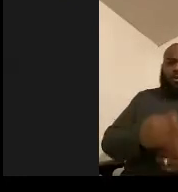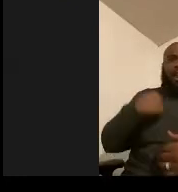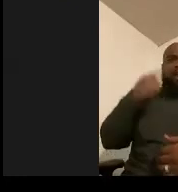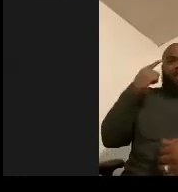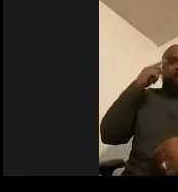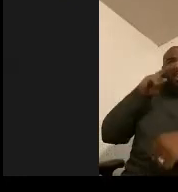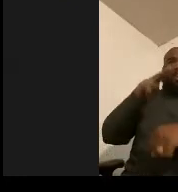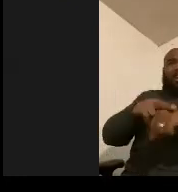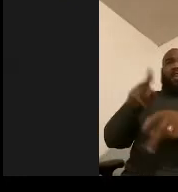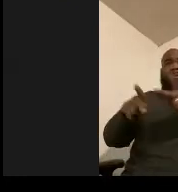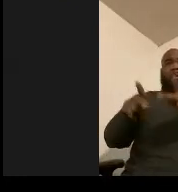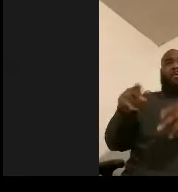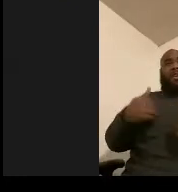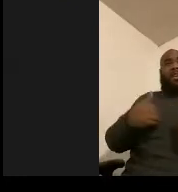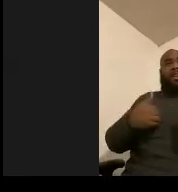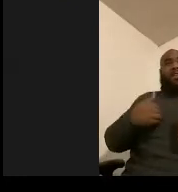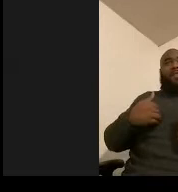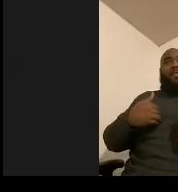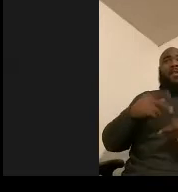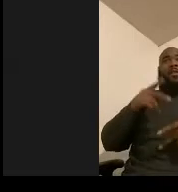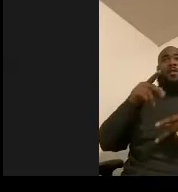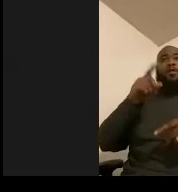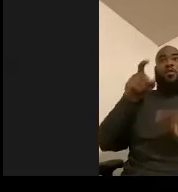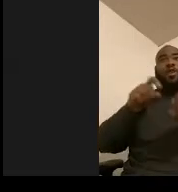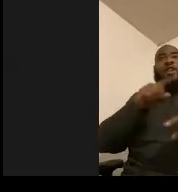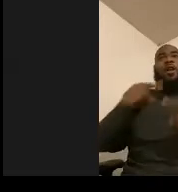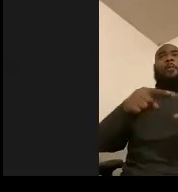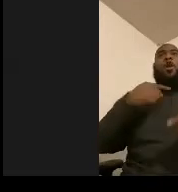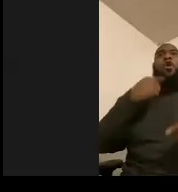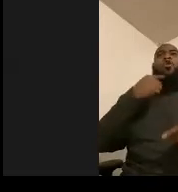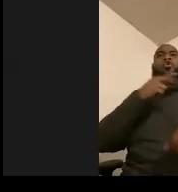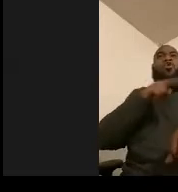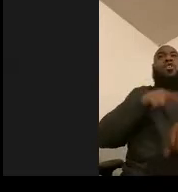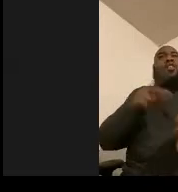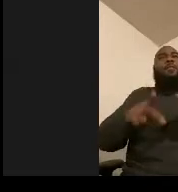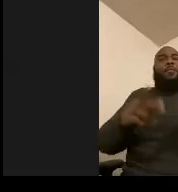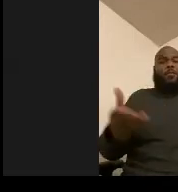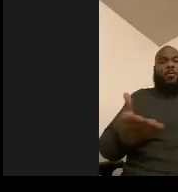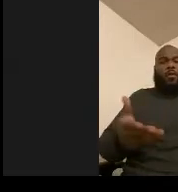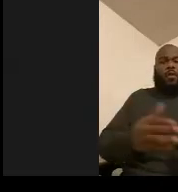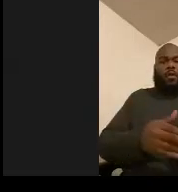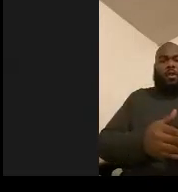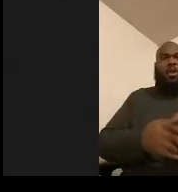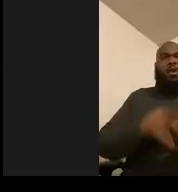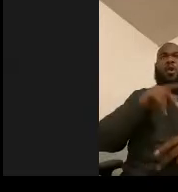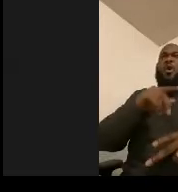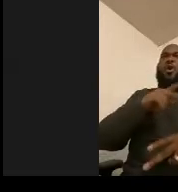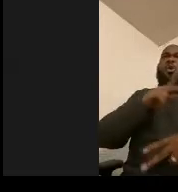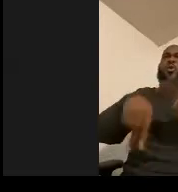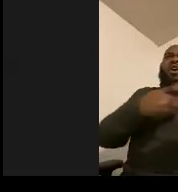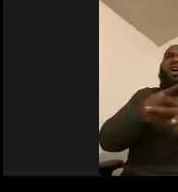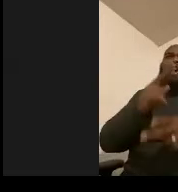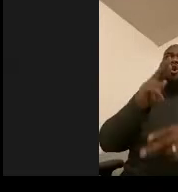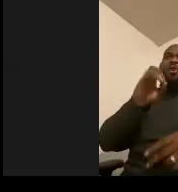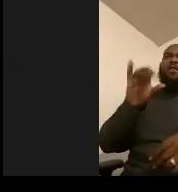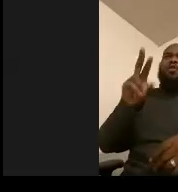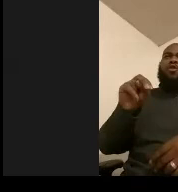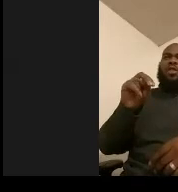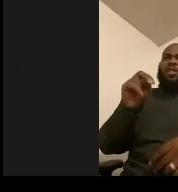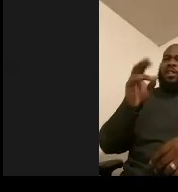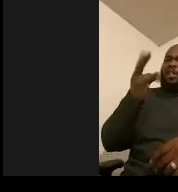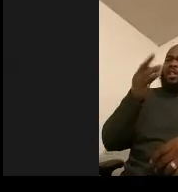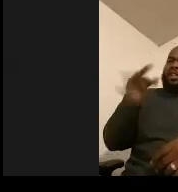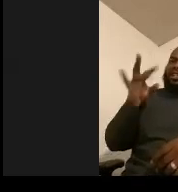questions about that, enslaved peoples have questions about that. What kind of revolution was 1776? And he is saying, well, we were